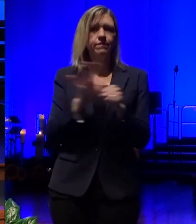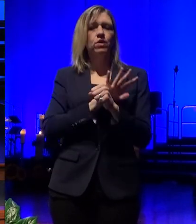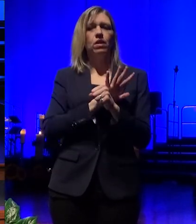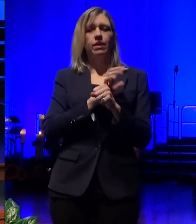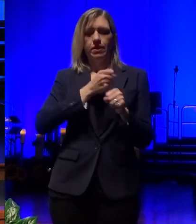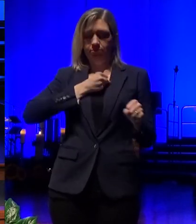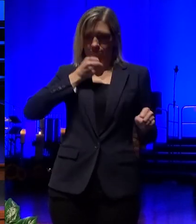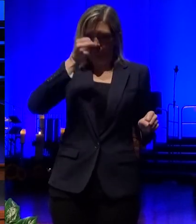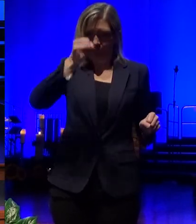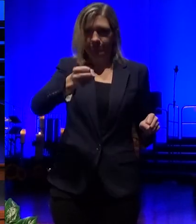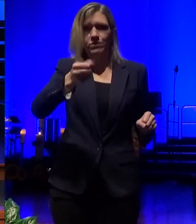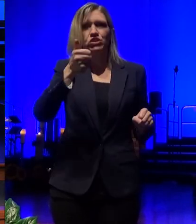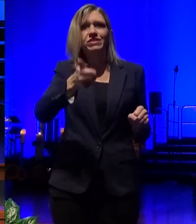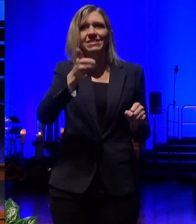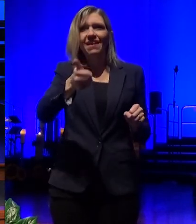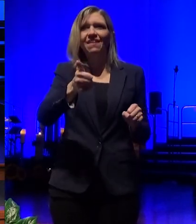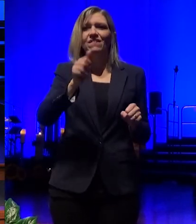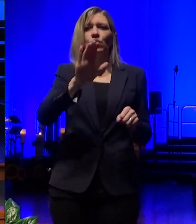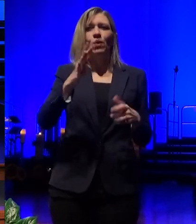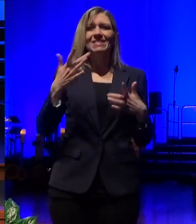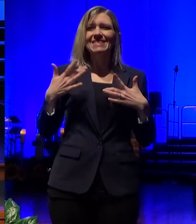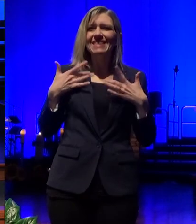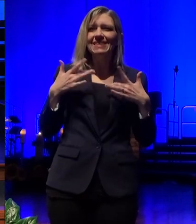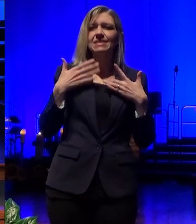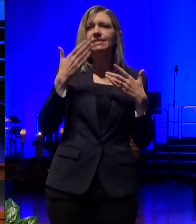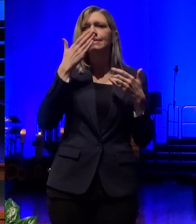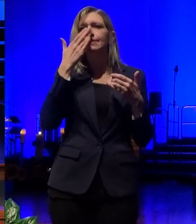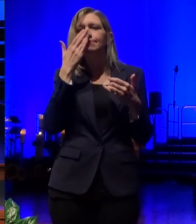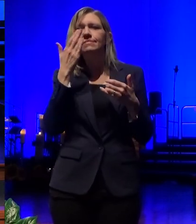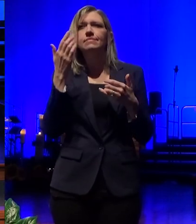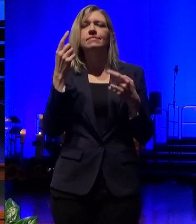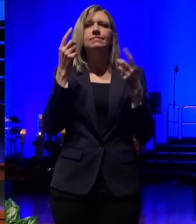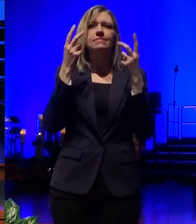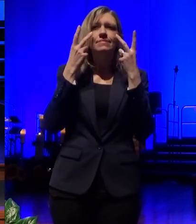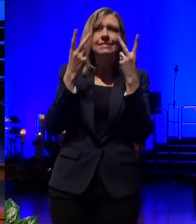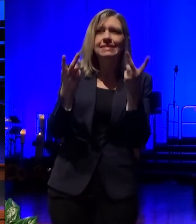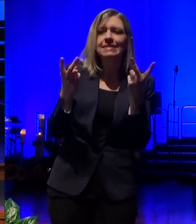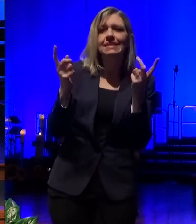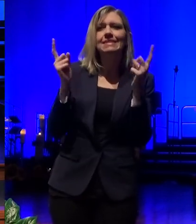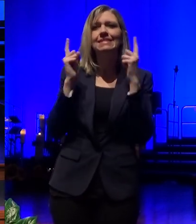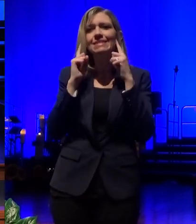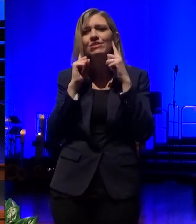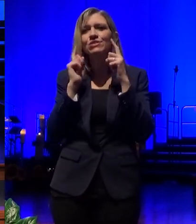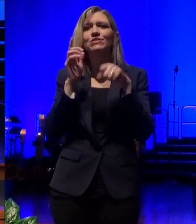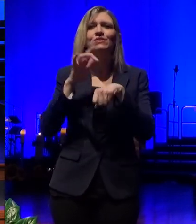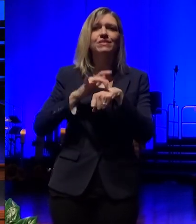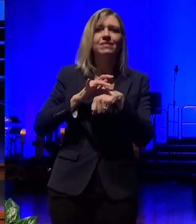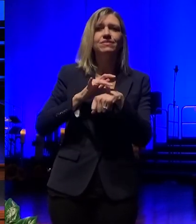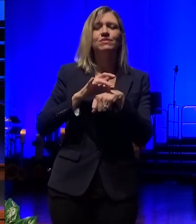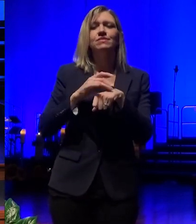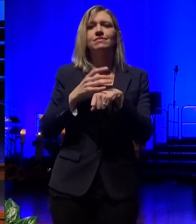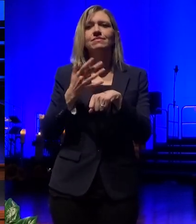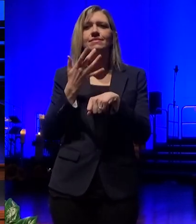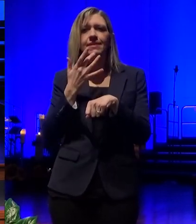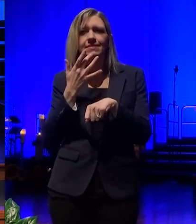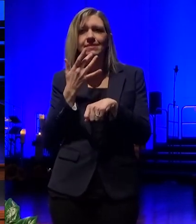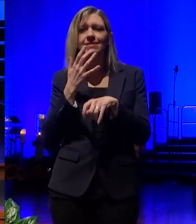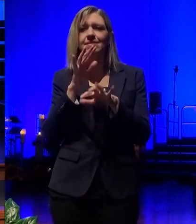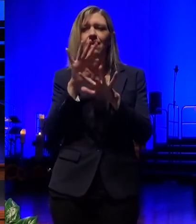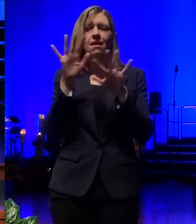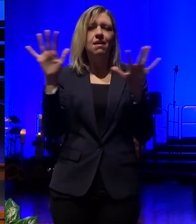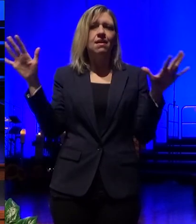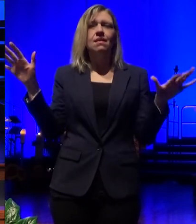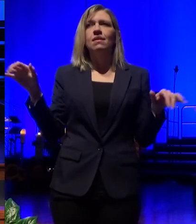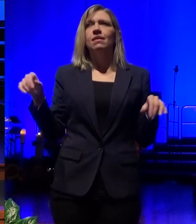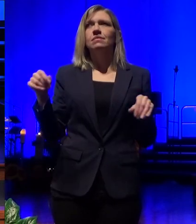full experience of our sensorial ability to see it, to feel it, to hear it, to smell it, to taste